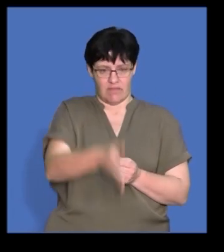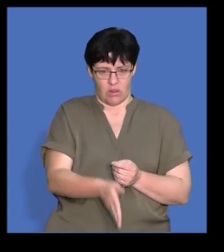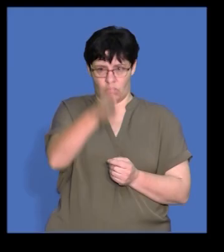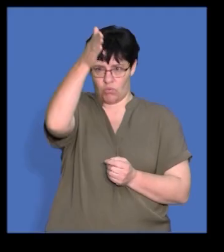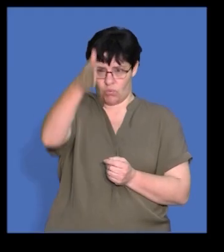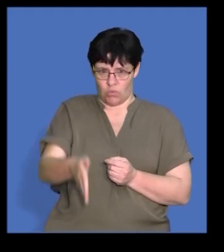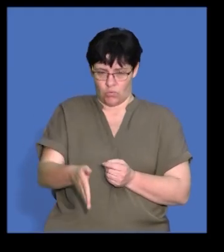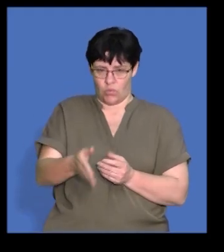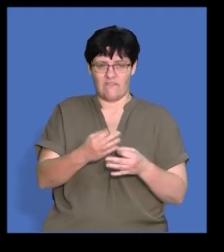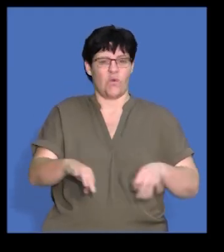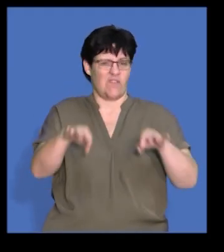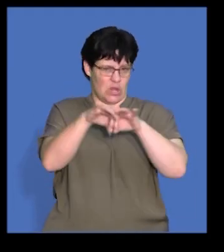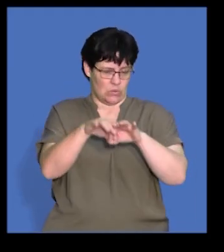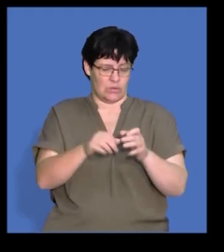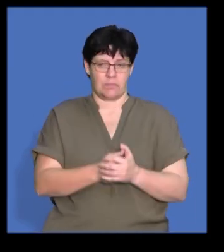to